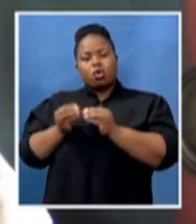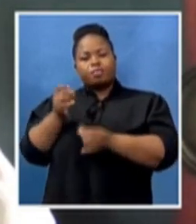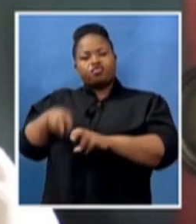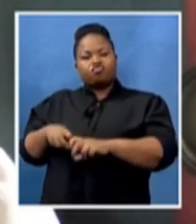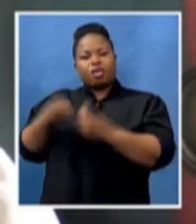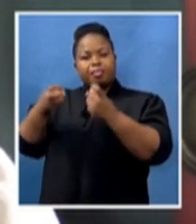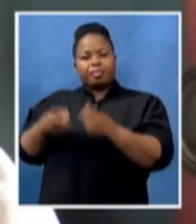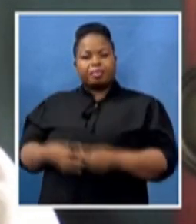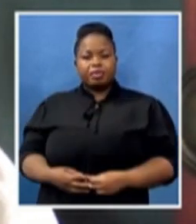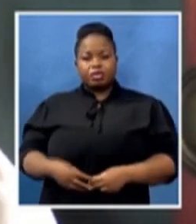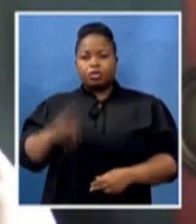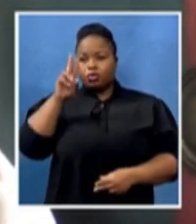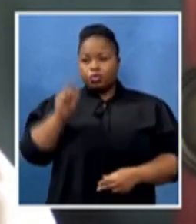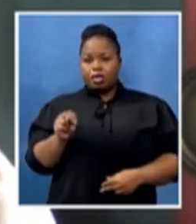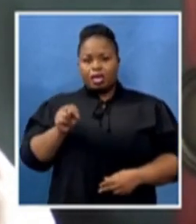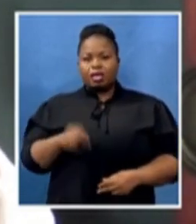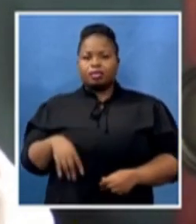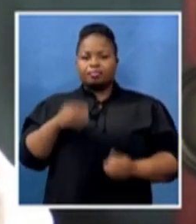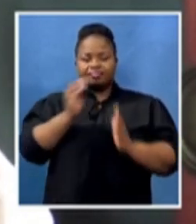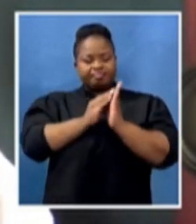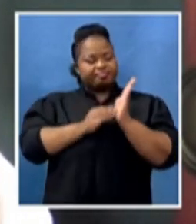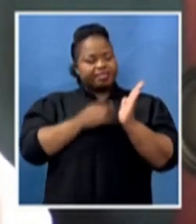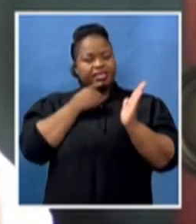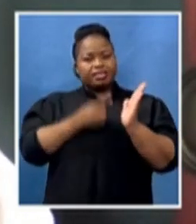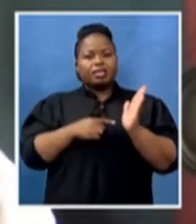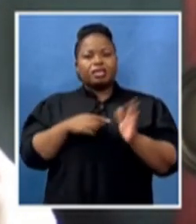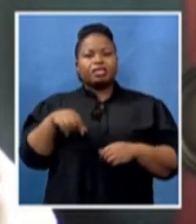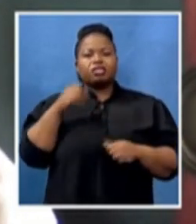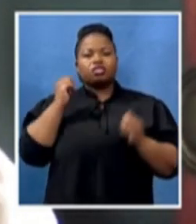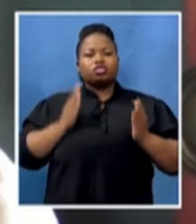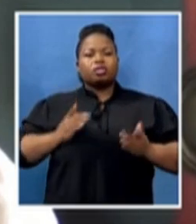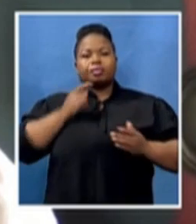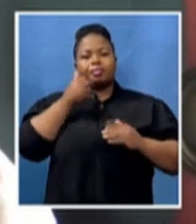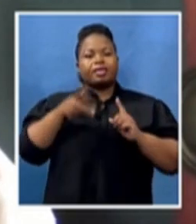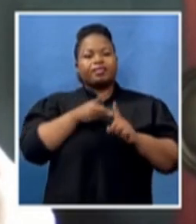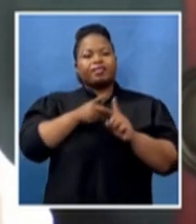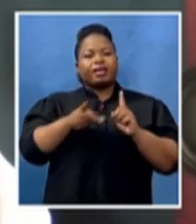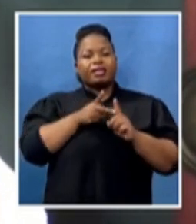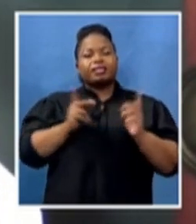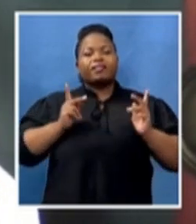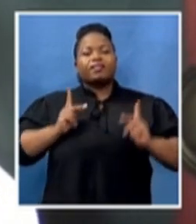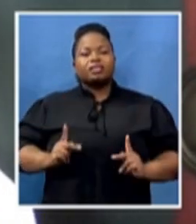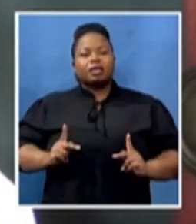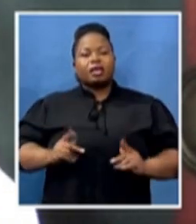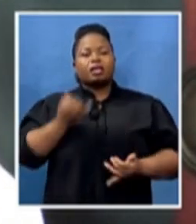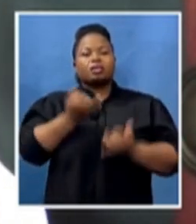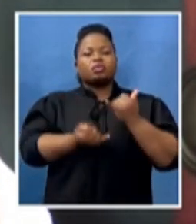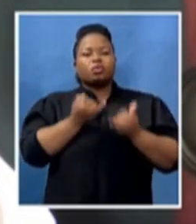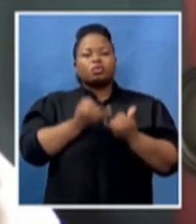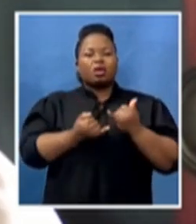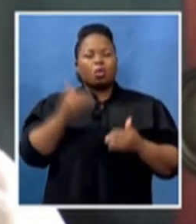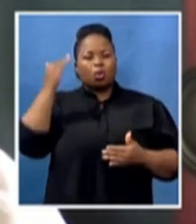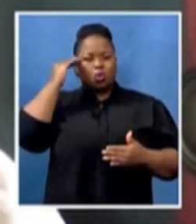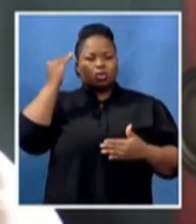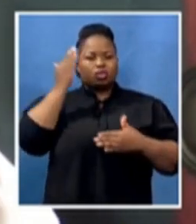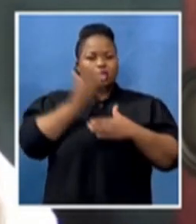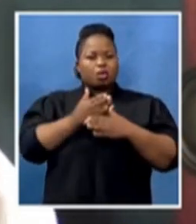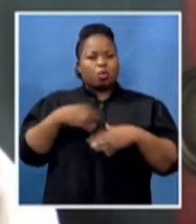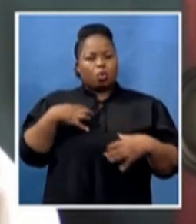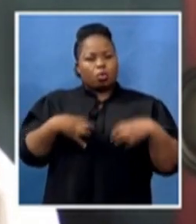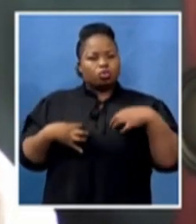gender-based violence as physical, sexual, or psychological harm to women, including threats of such